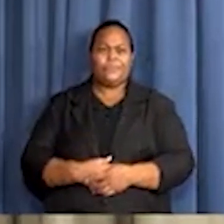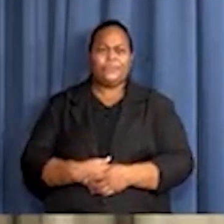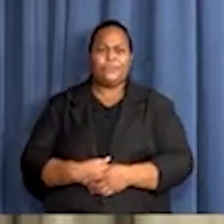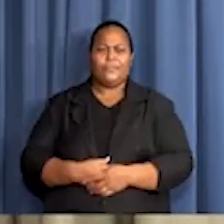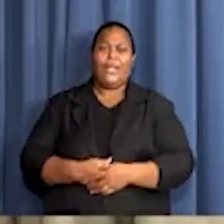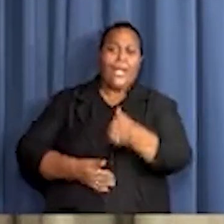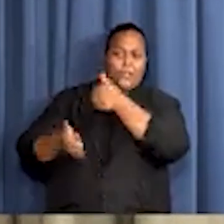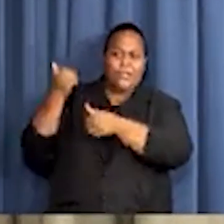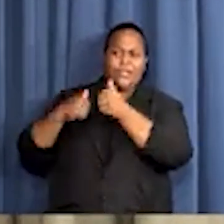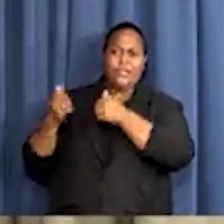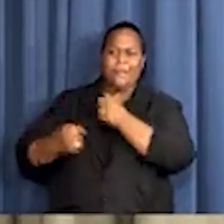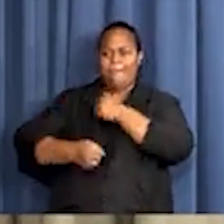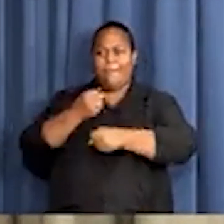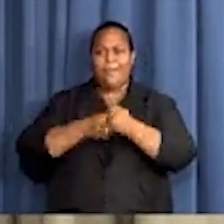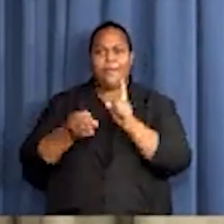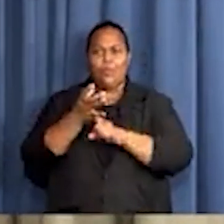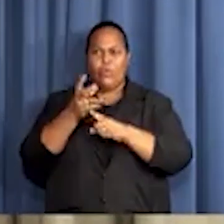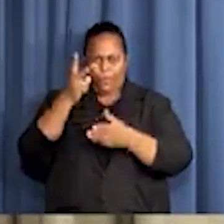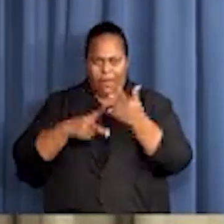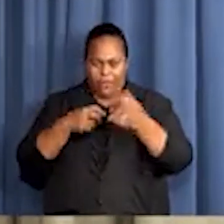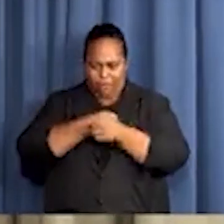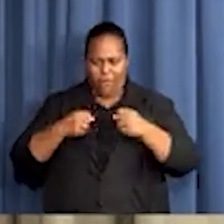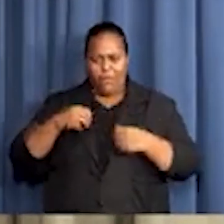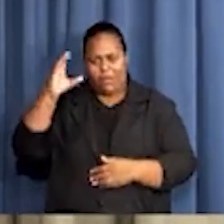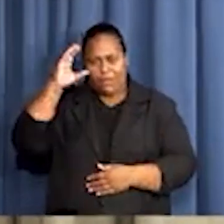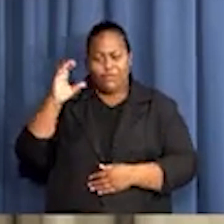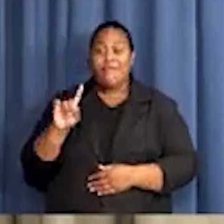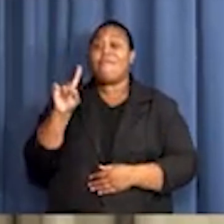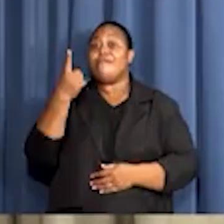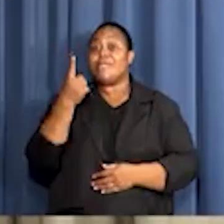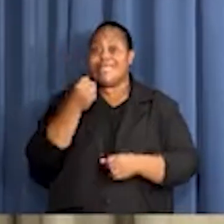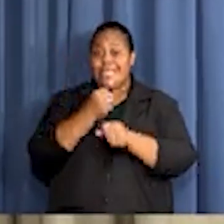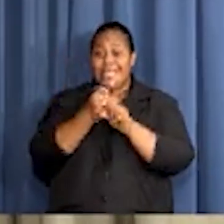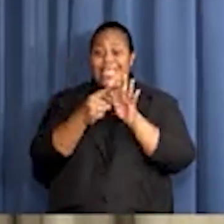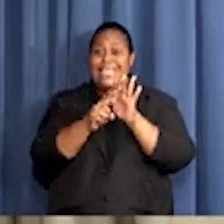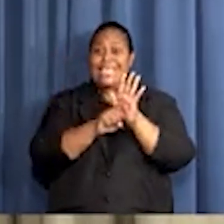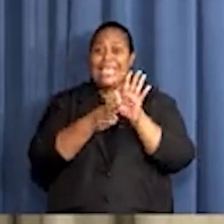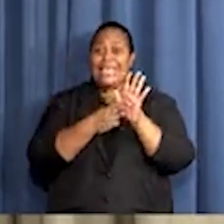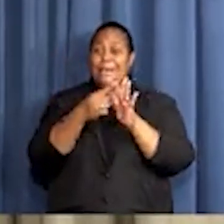part of our nation. The first Girmit Day is on May the 15th,